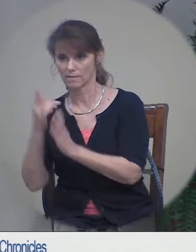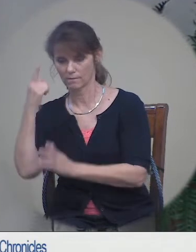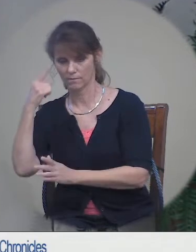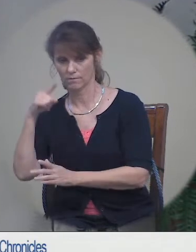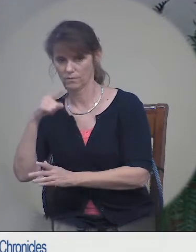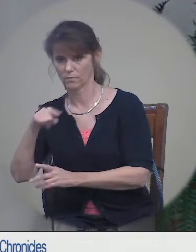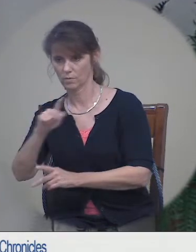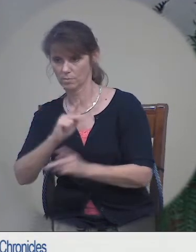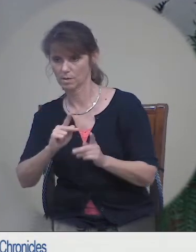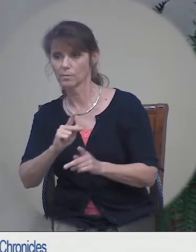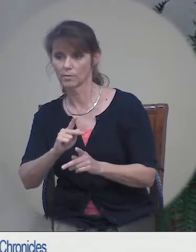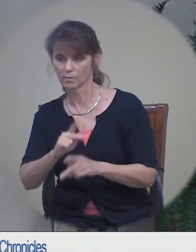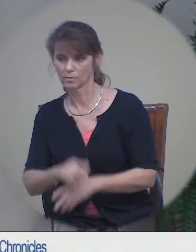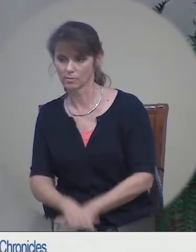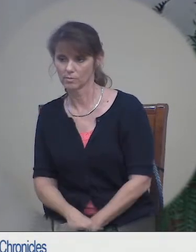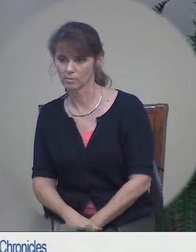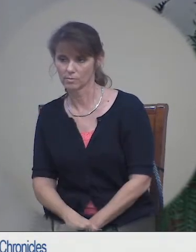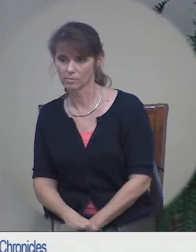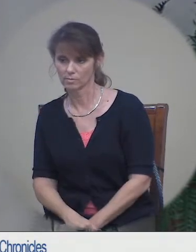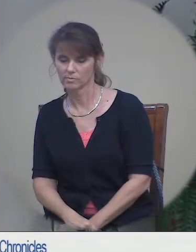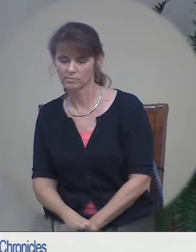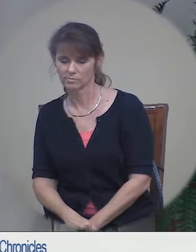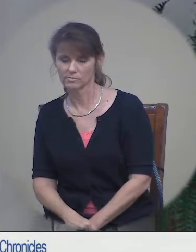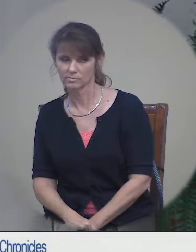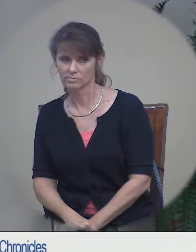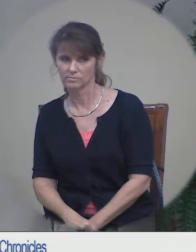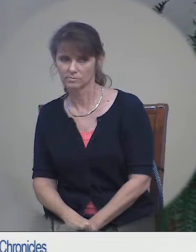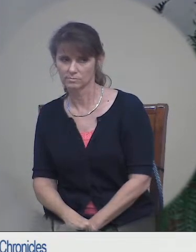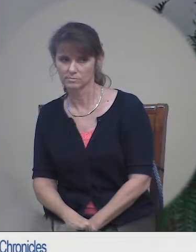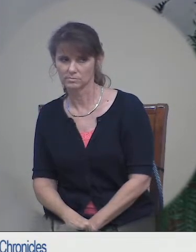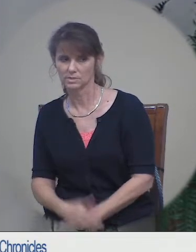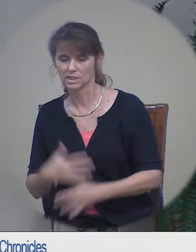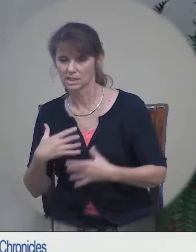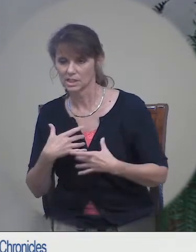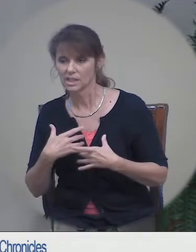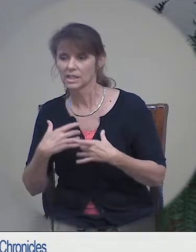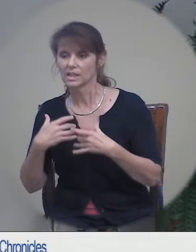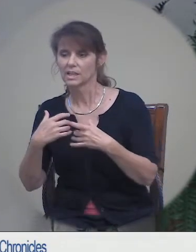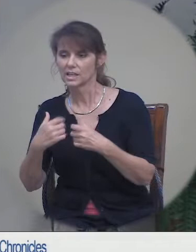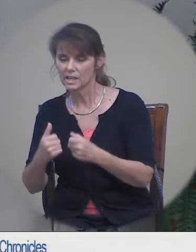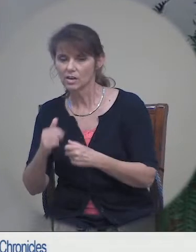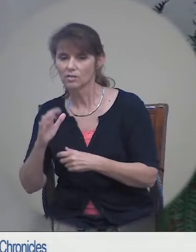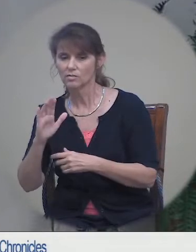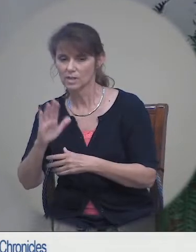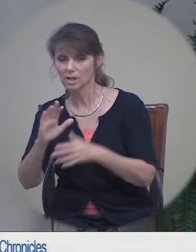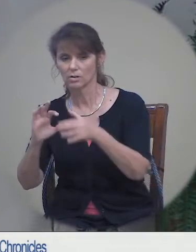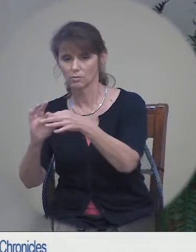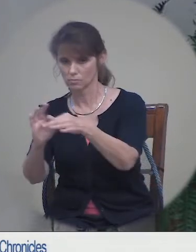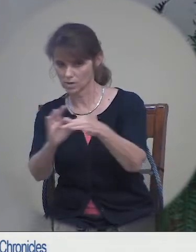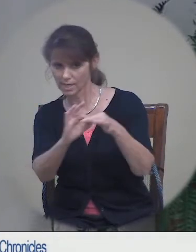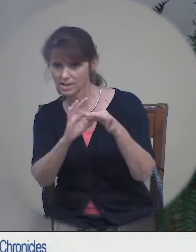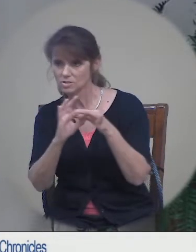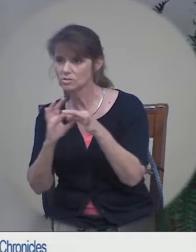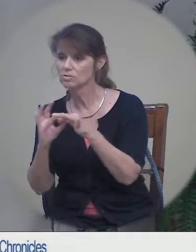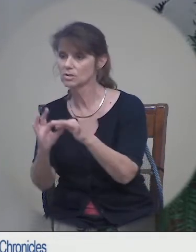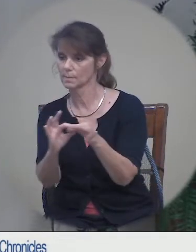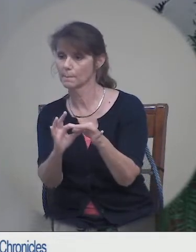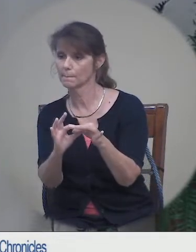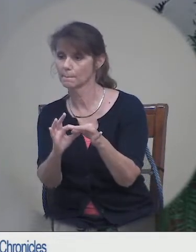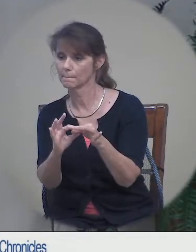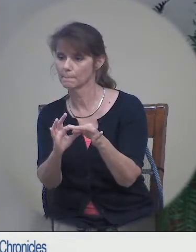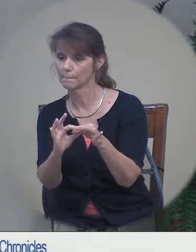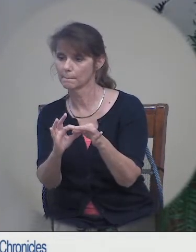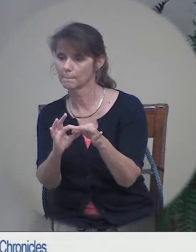the word forgiven, it said the Lord healed them. Healed their breach, healed their relationship, and used that as the